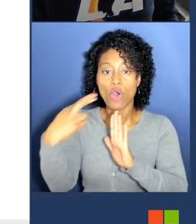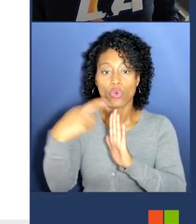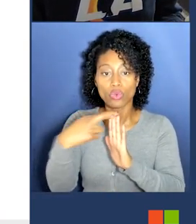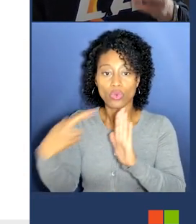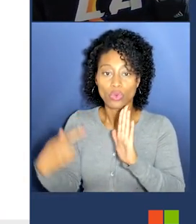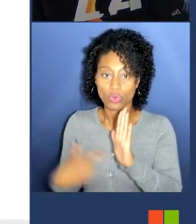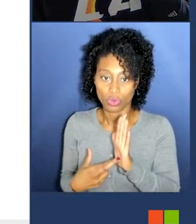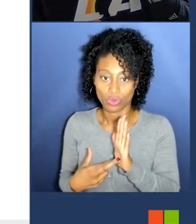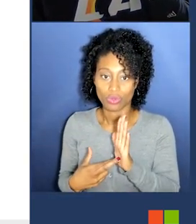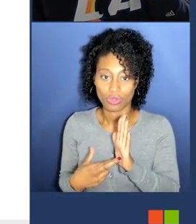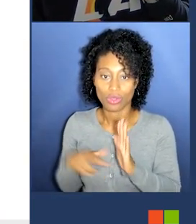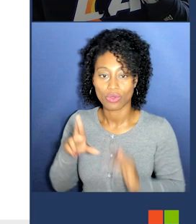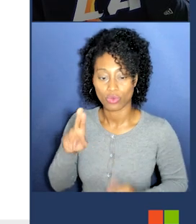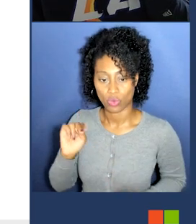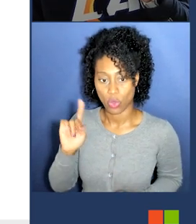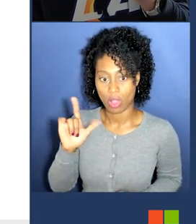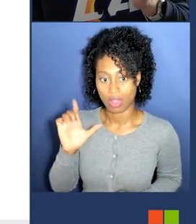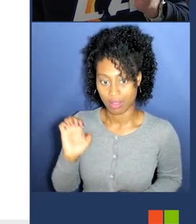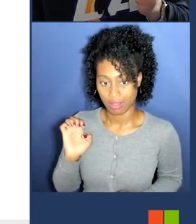I'll just edit one